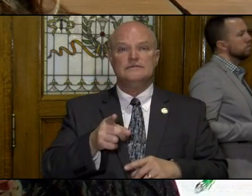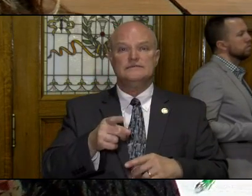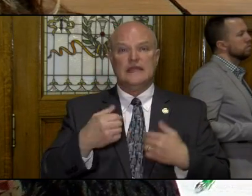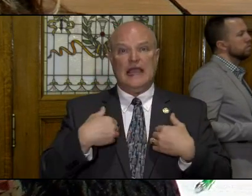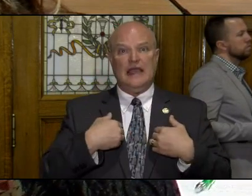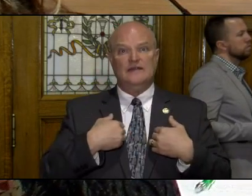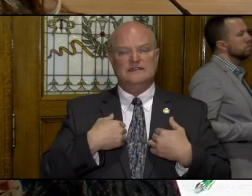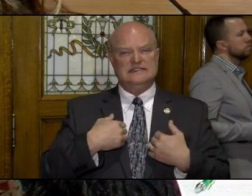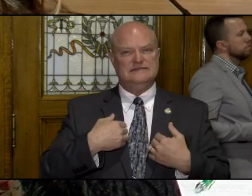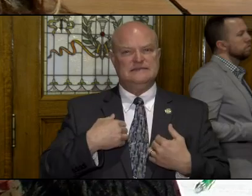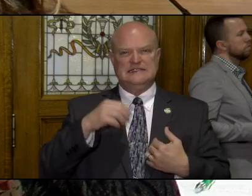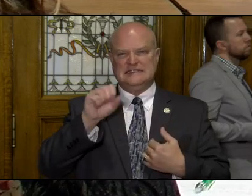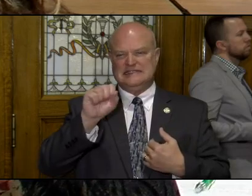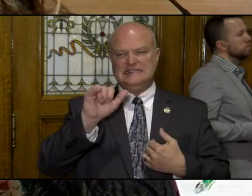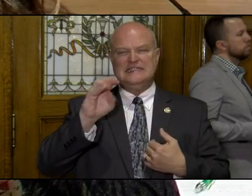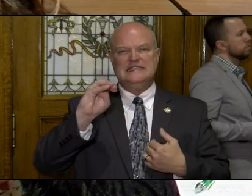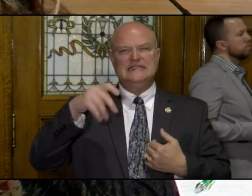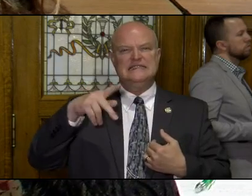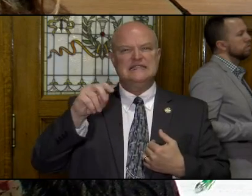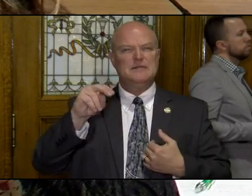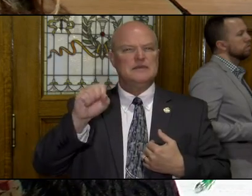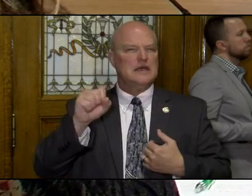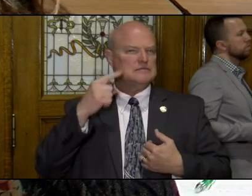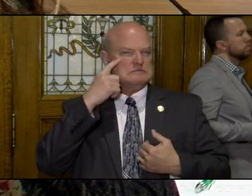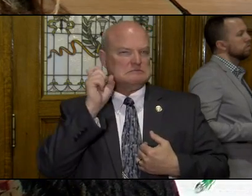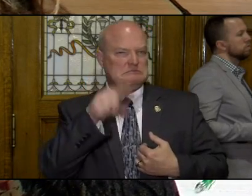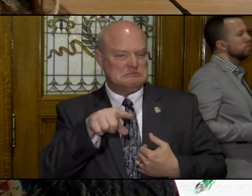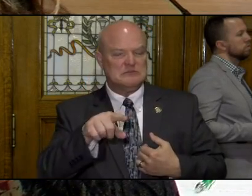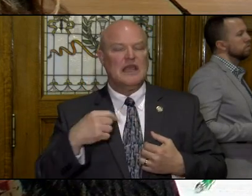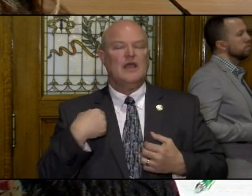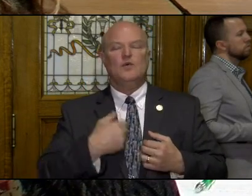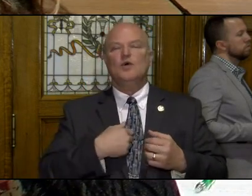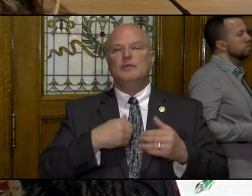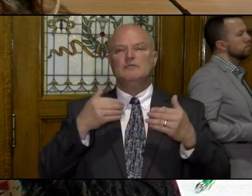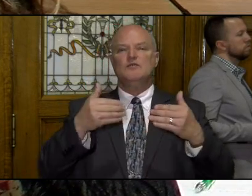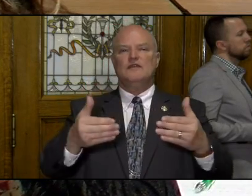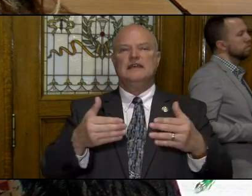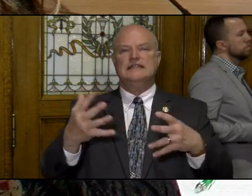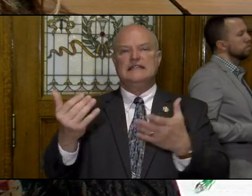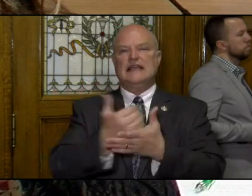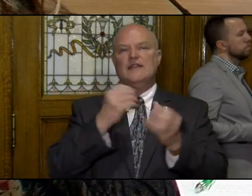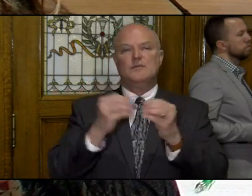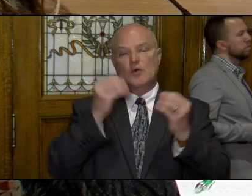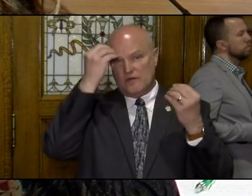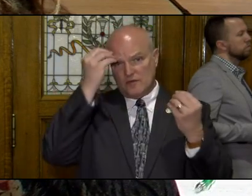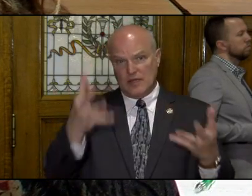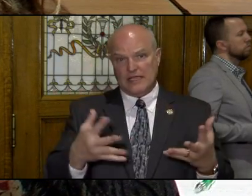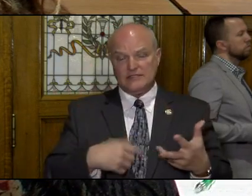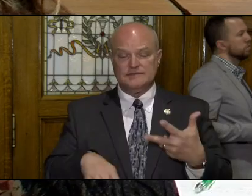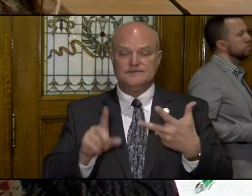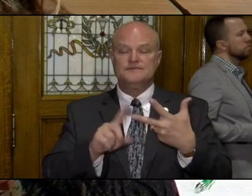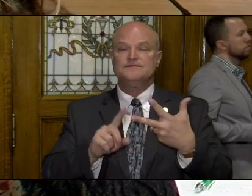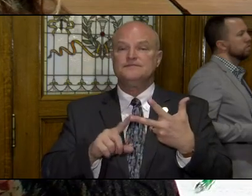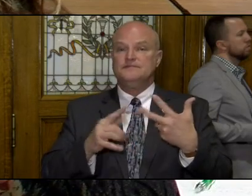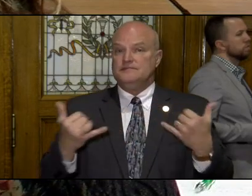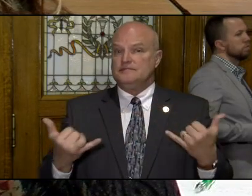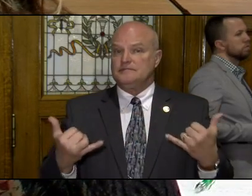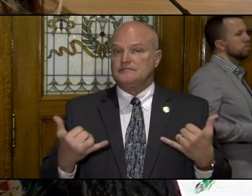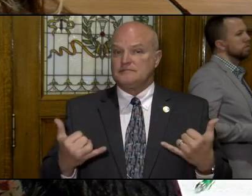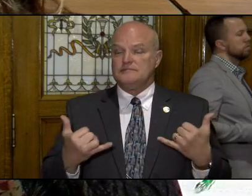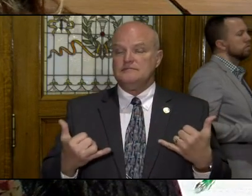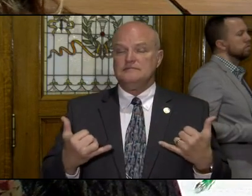who have symptoms, and we'll be moving ahead to gather more information. And third, at this